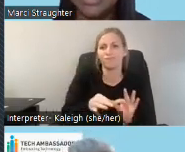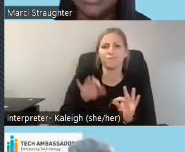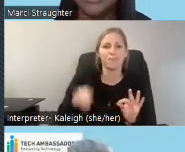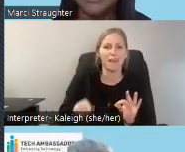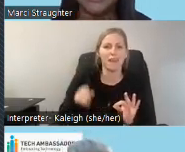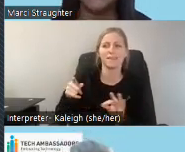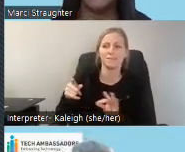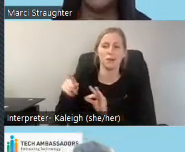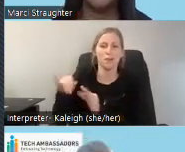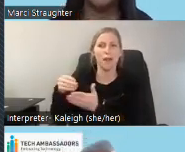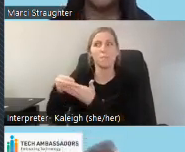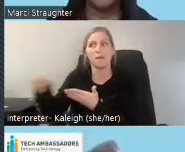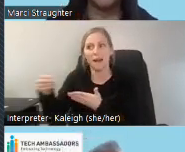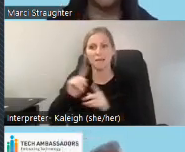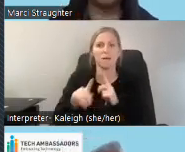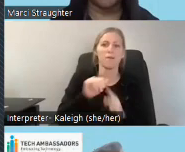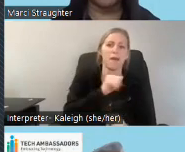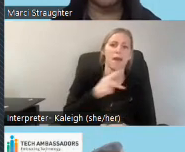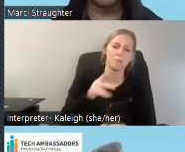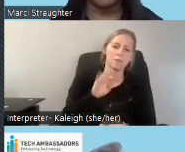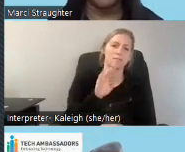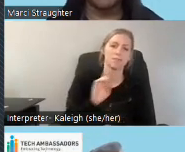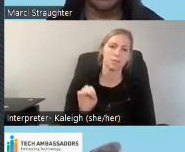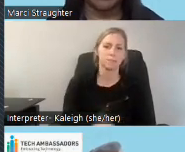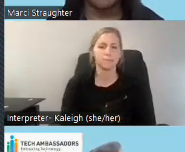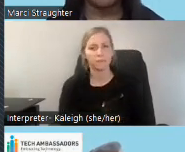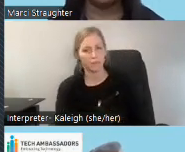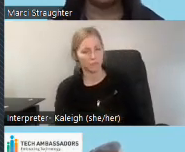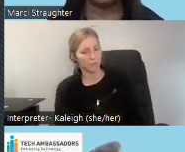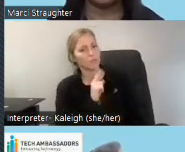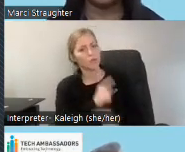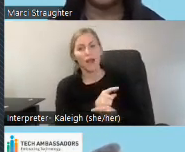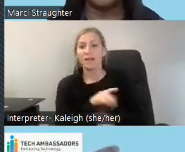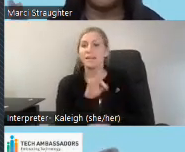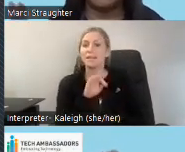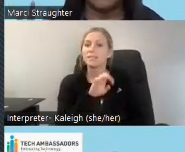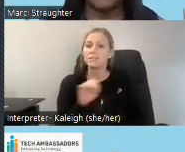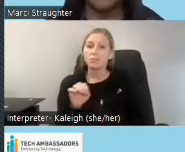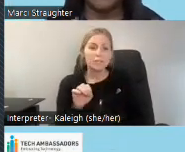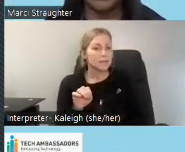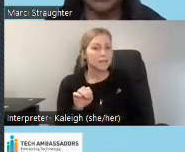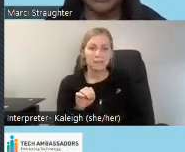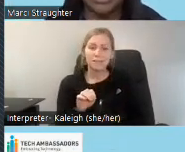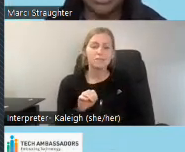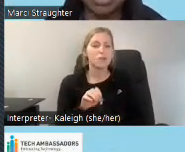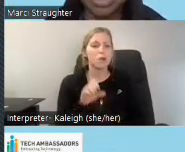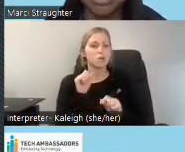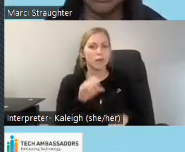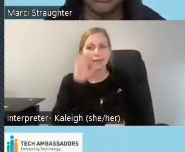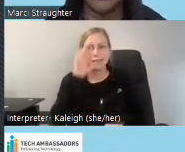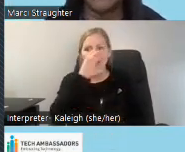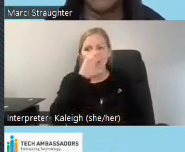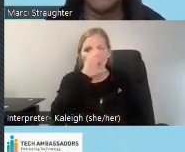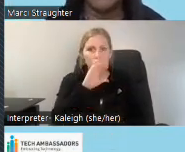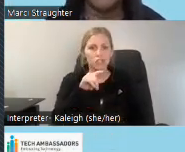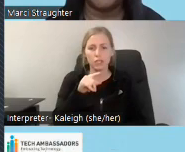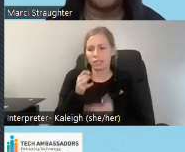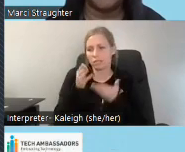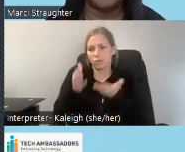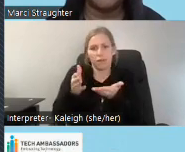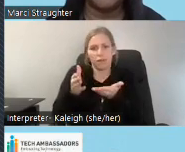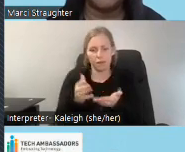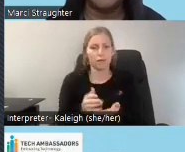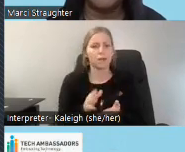Marcy. Yes, so it's free. You just go on there and do the search thing, and it's right on there.